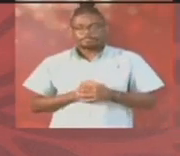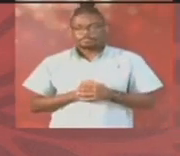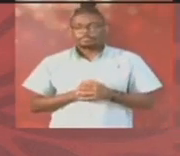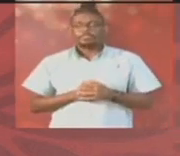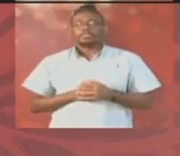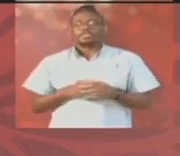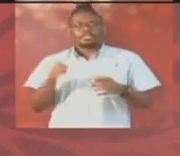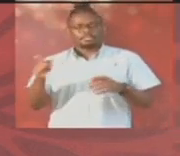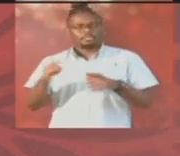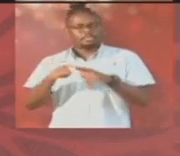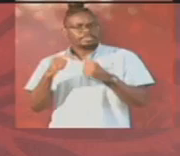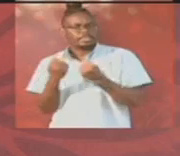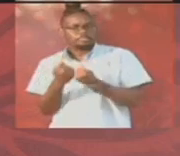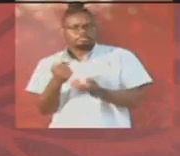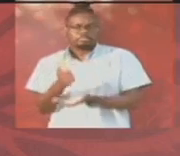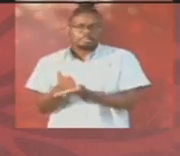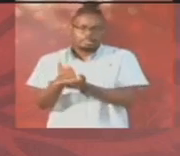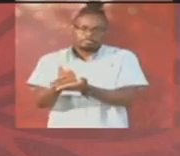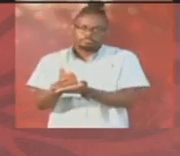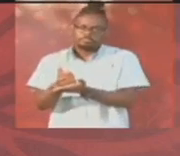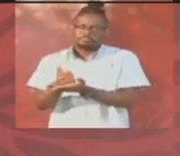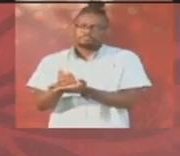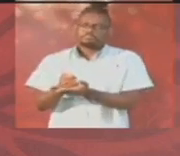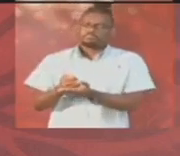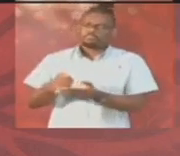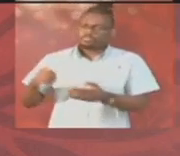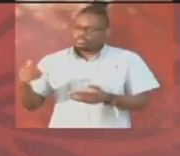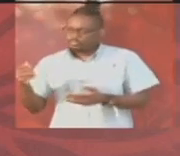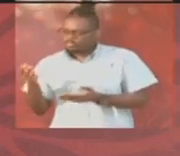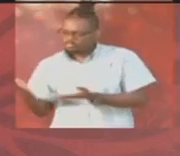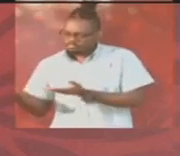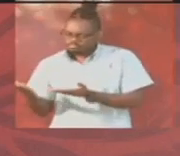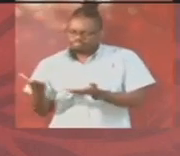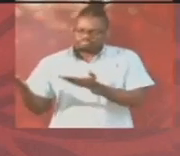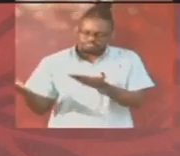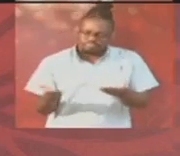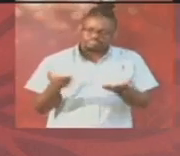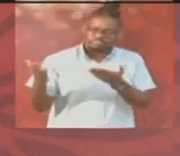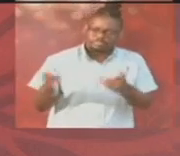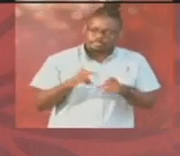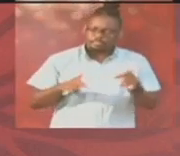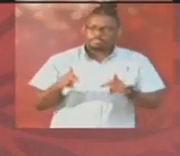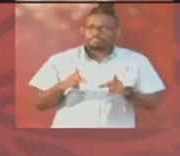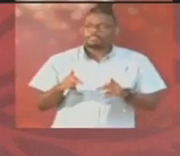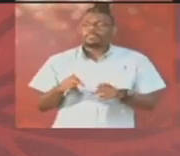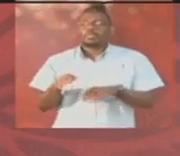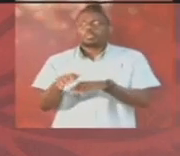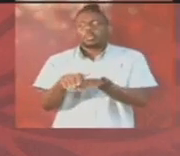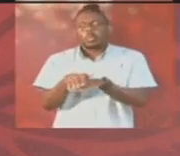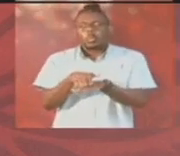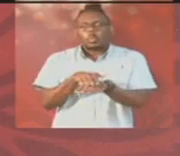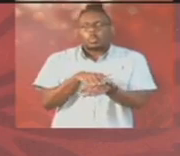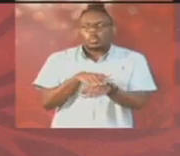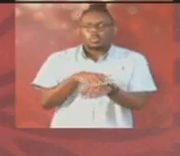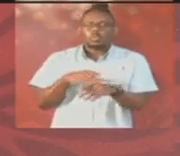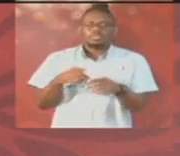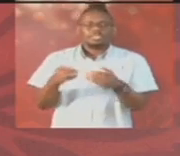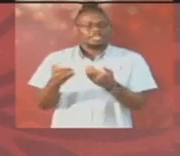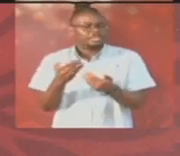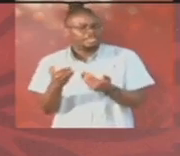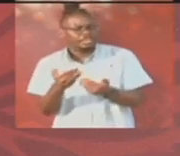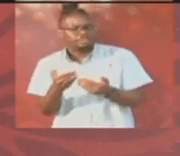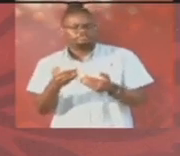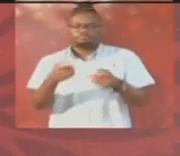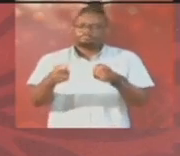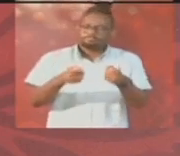ushering persons throughout each stage of the process. And this really accounted for the smooth and continuous flow of patients throughout the entire